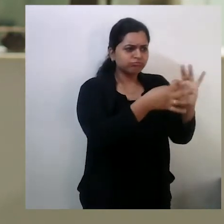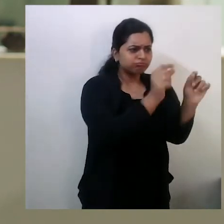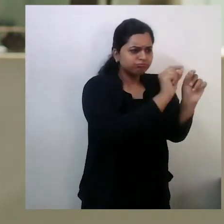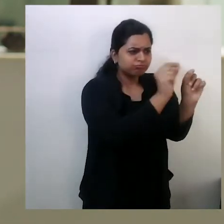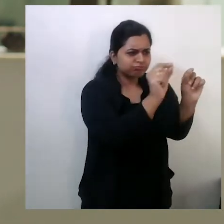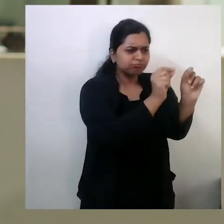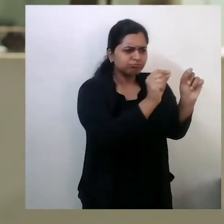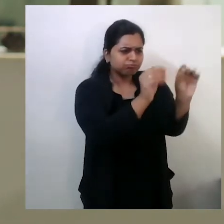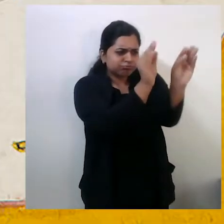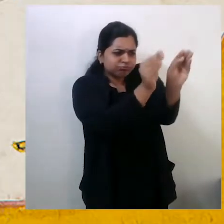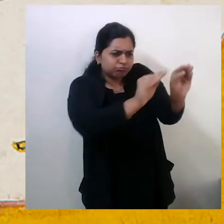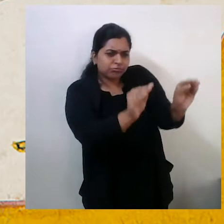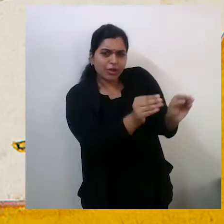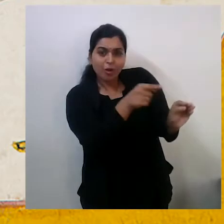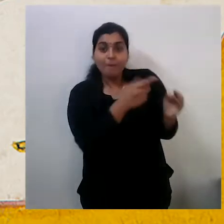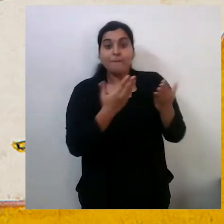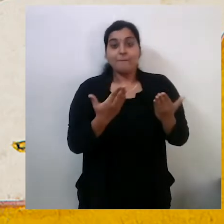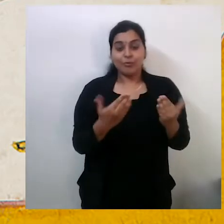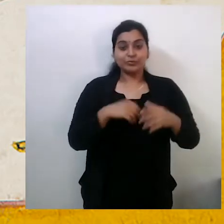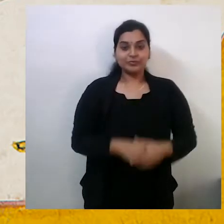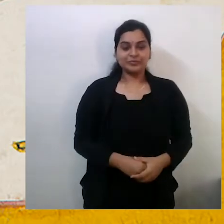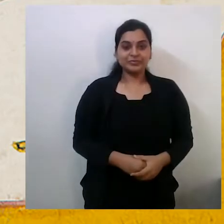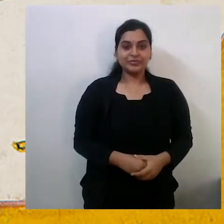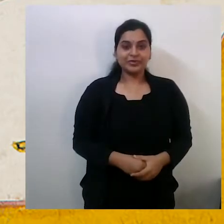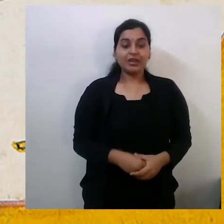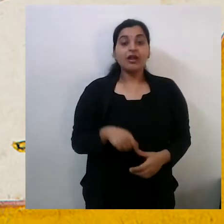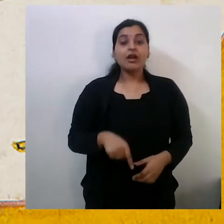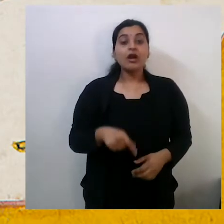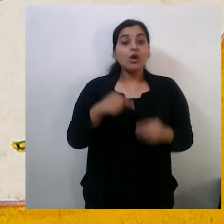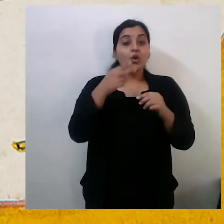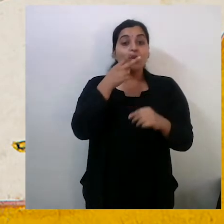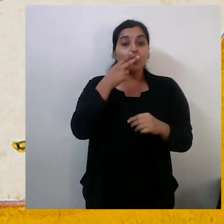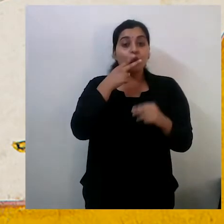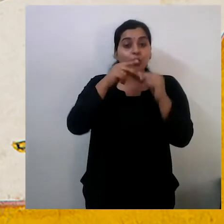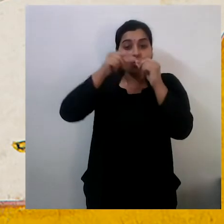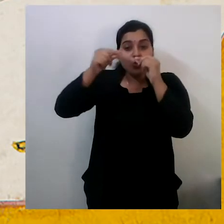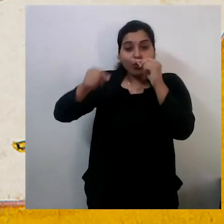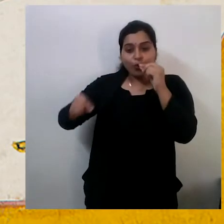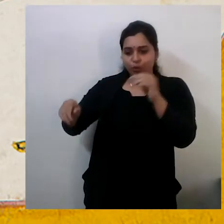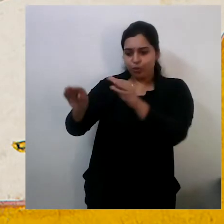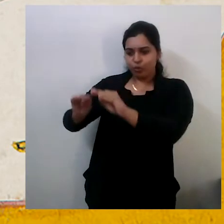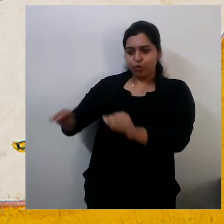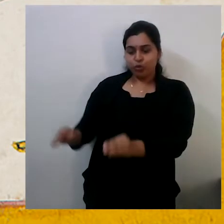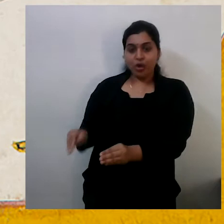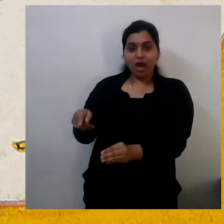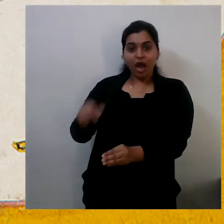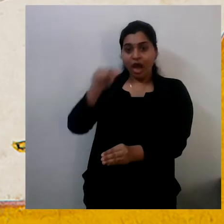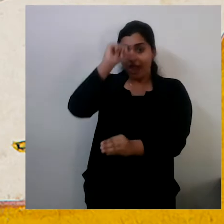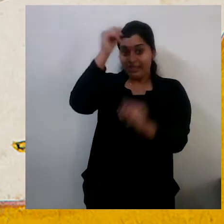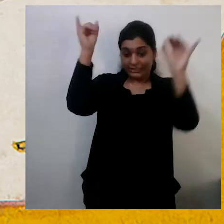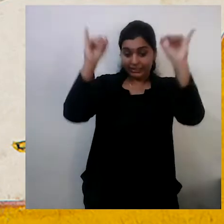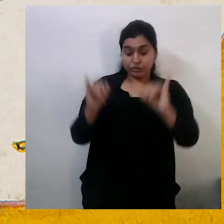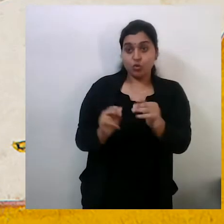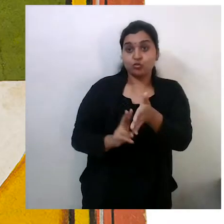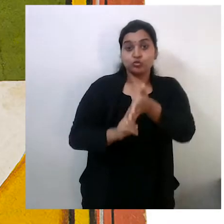etched at the base of a plate. We can also see hookahs being smoked by nobility in paintings of Deccani and northern regions